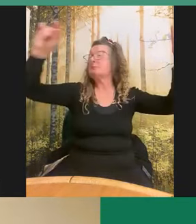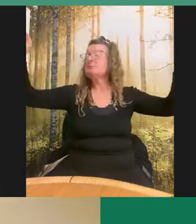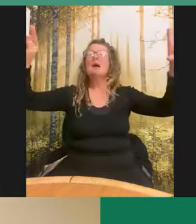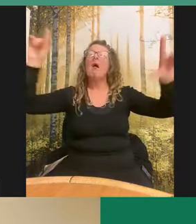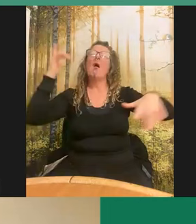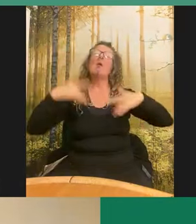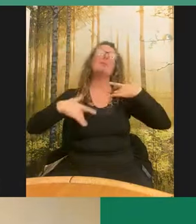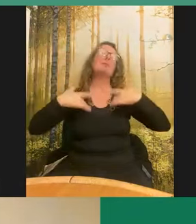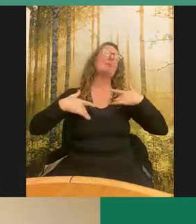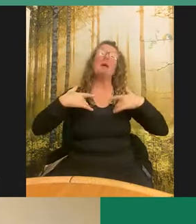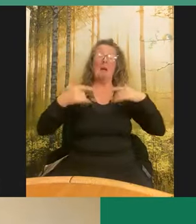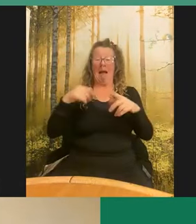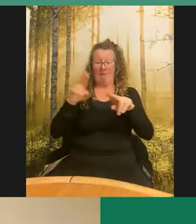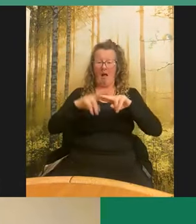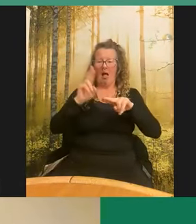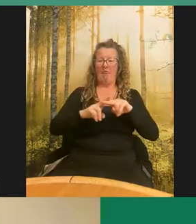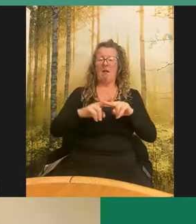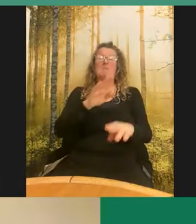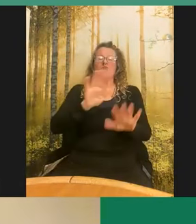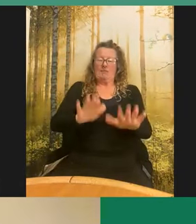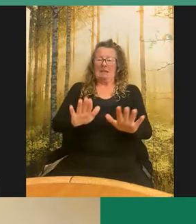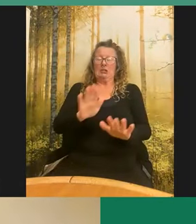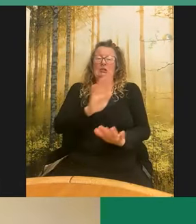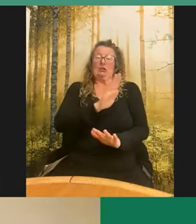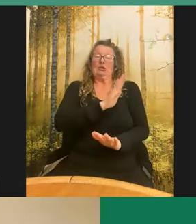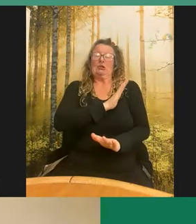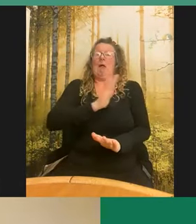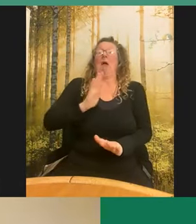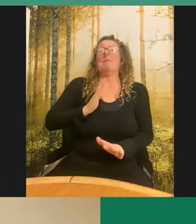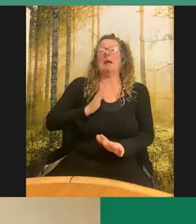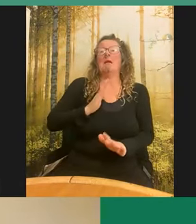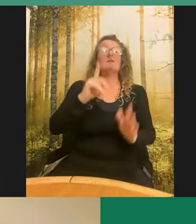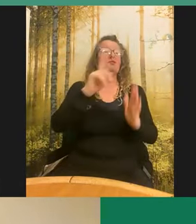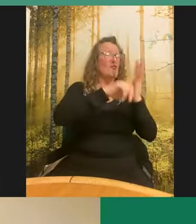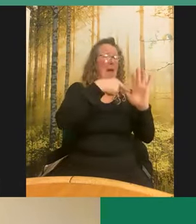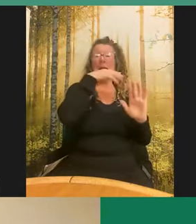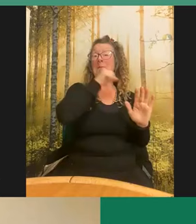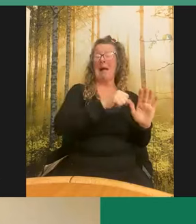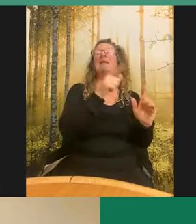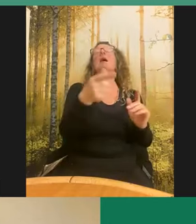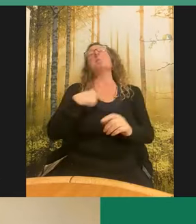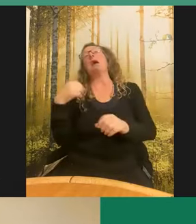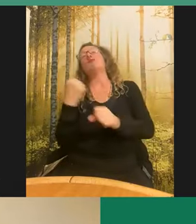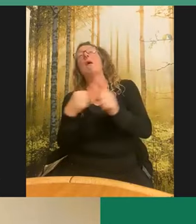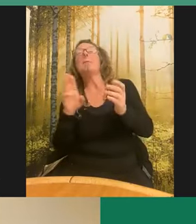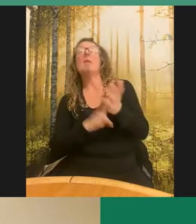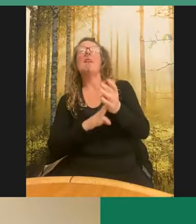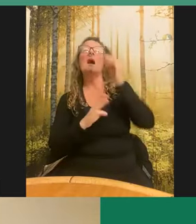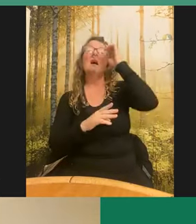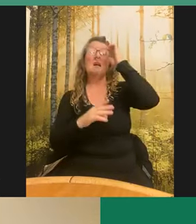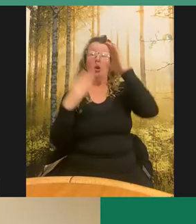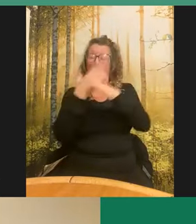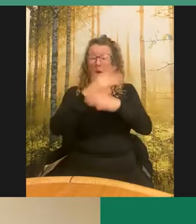officer in the British Army as a Jamaican man. My mother, my grandmother worked for the NHS